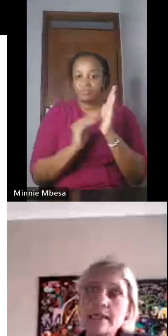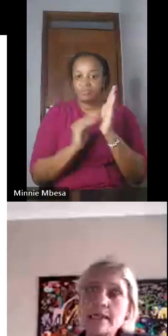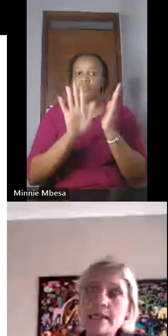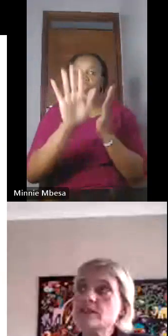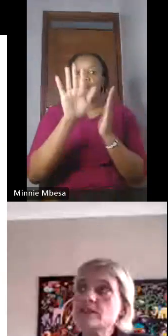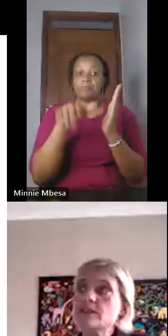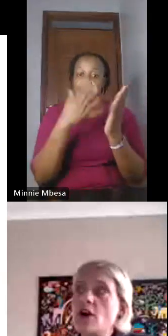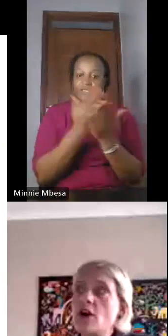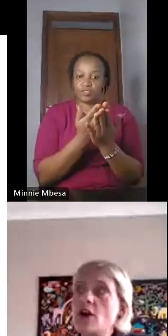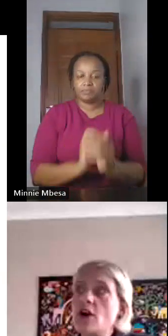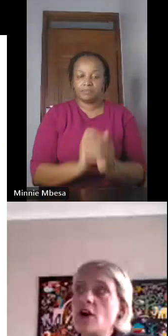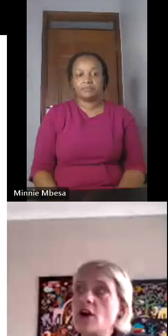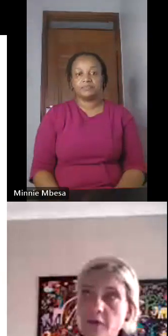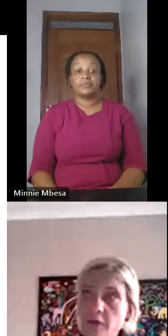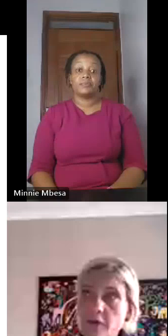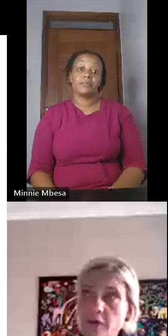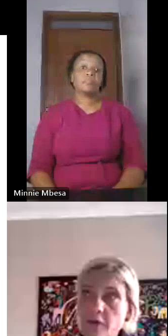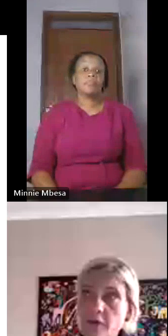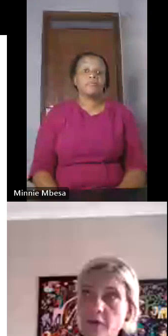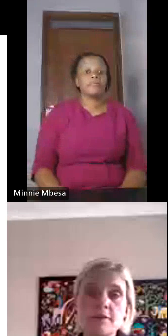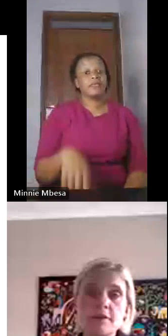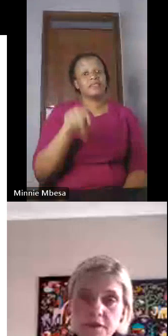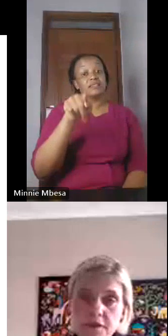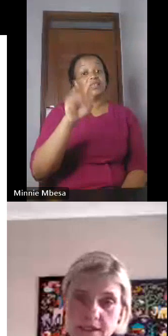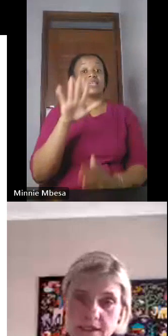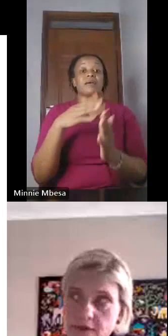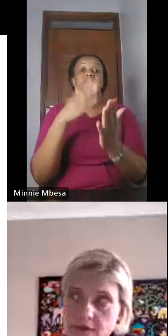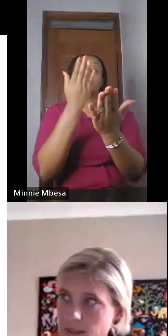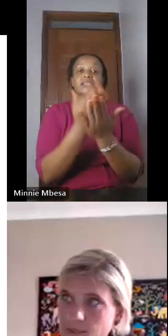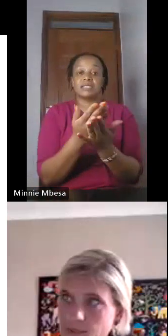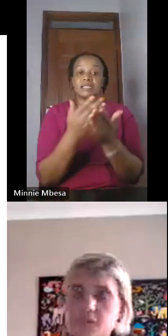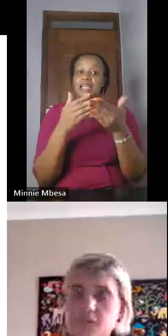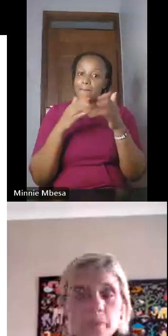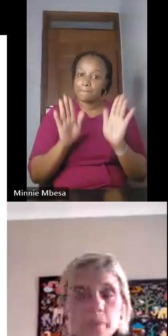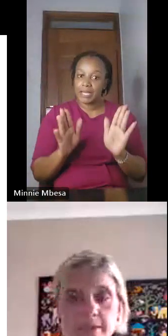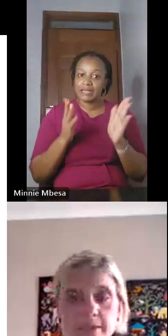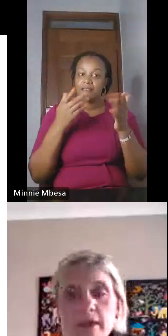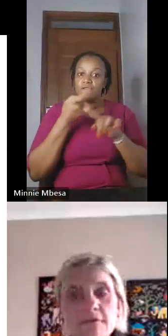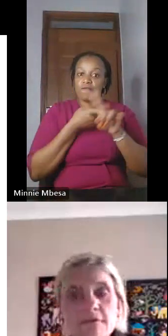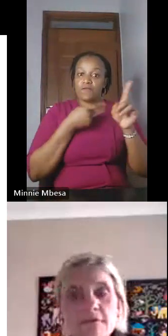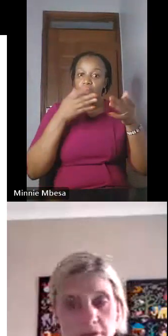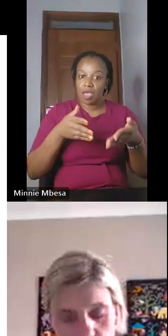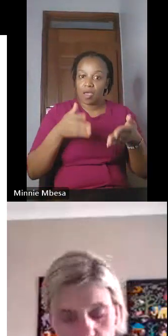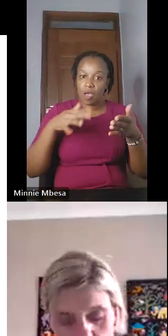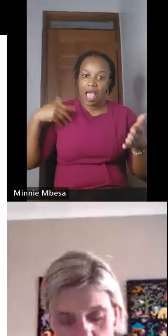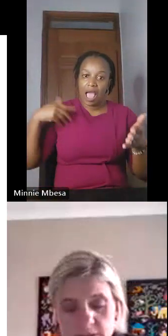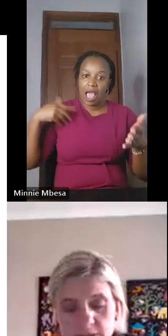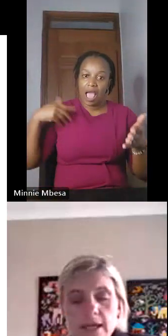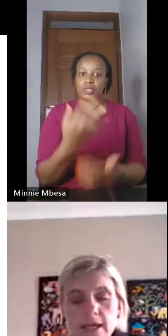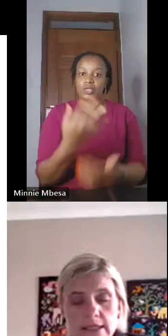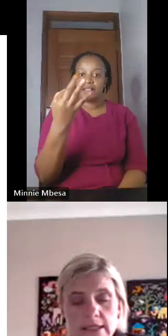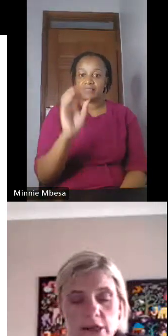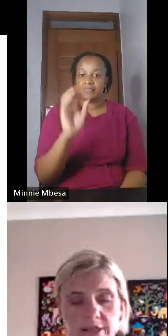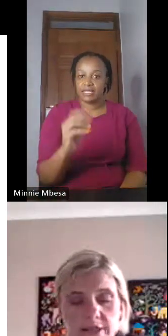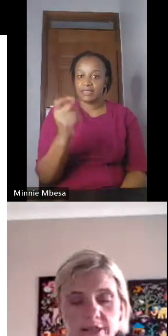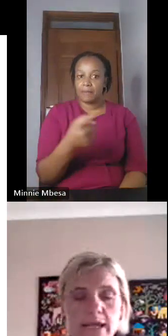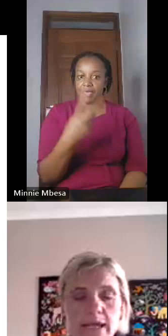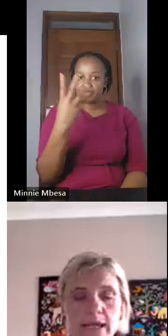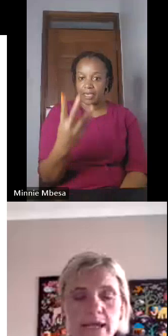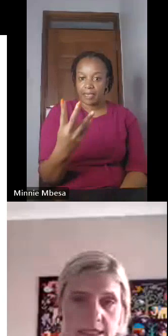so applications are open from now until the 30th of April. So please, very important,